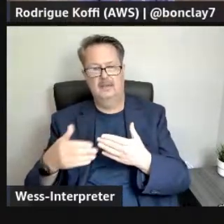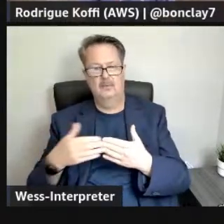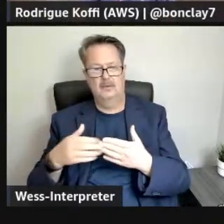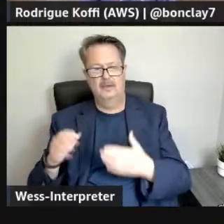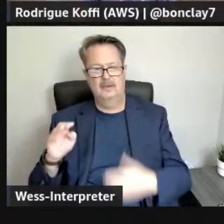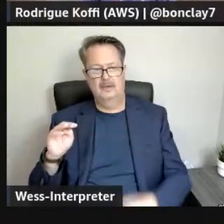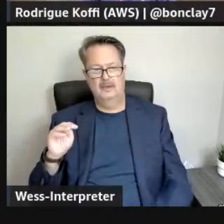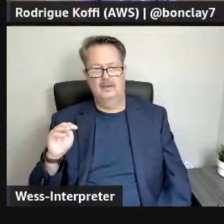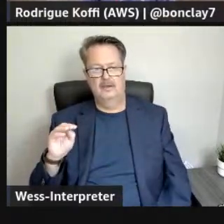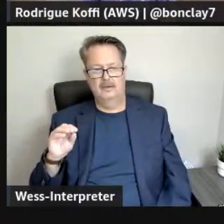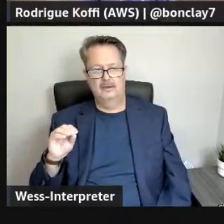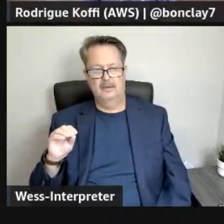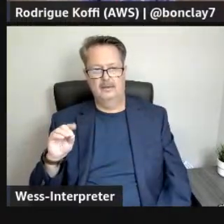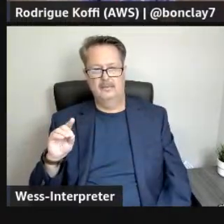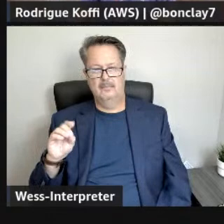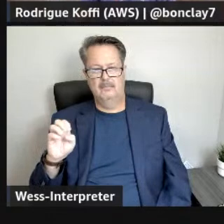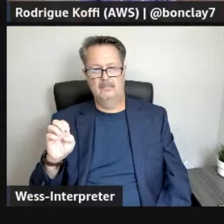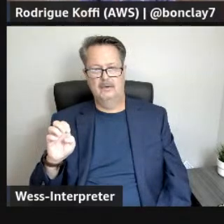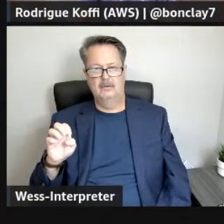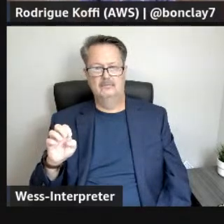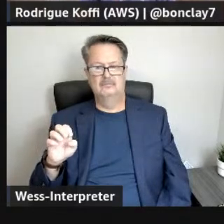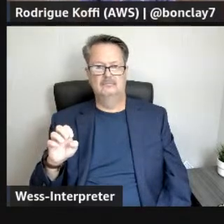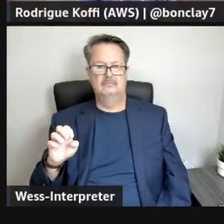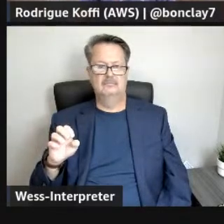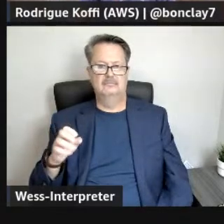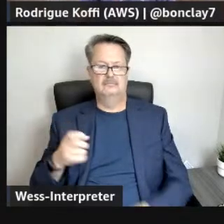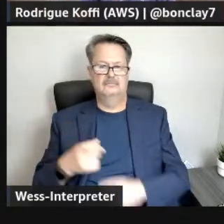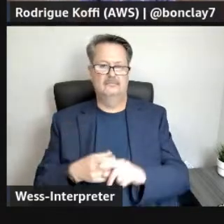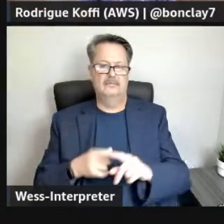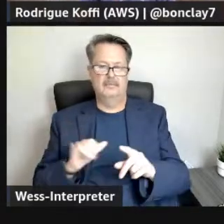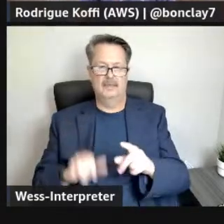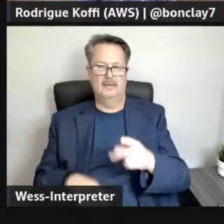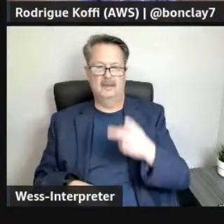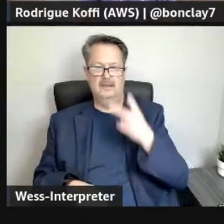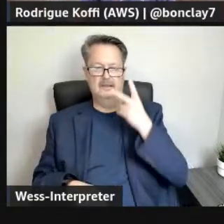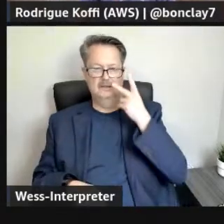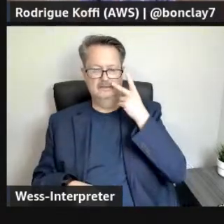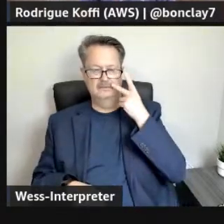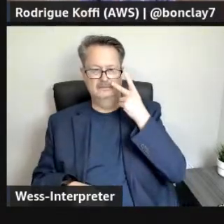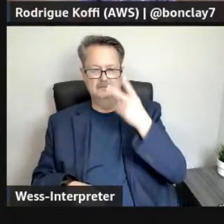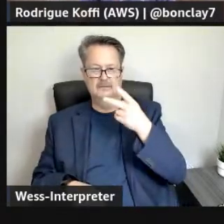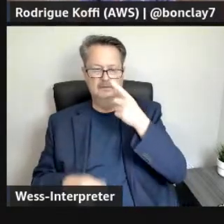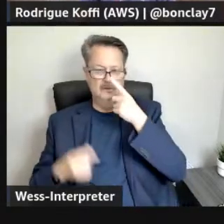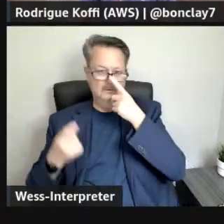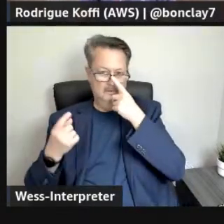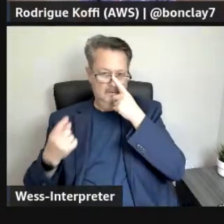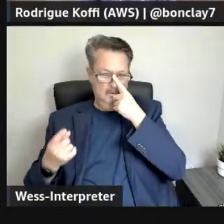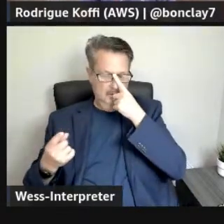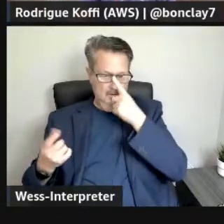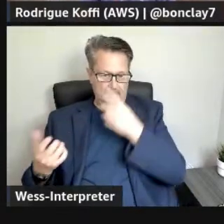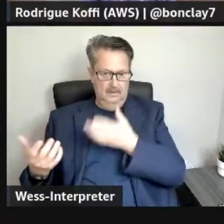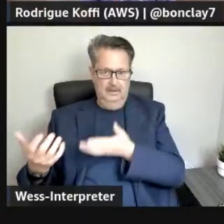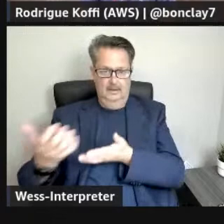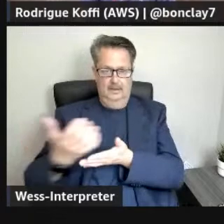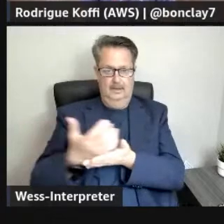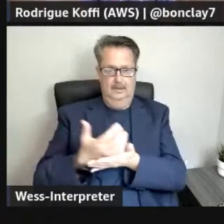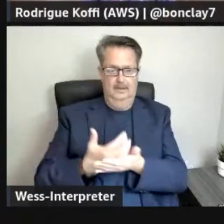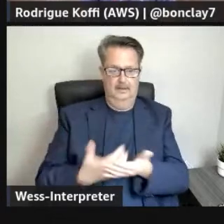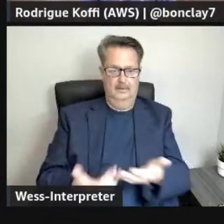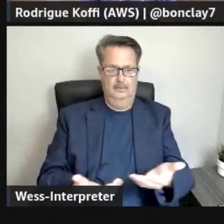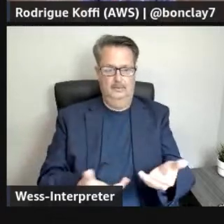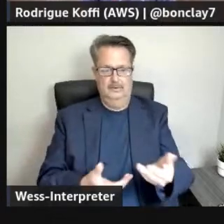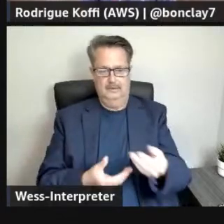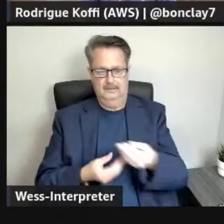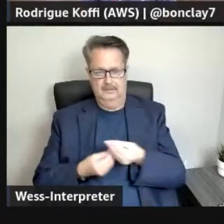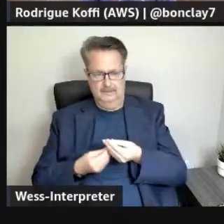It's slightly different from the decentralized mode, as you can see here, where the collector that is actually receiving the metrics or traces from